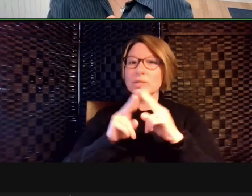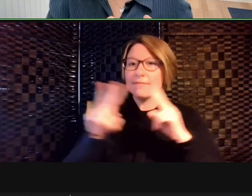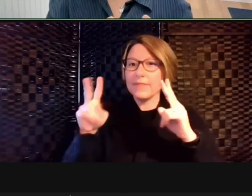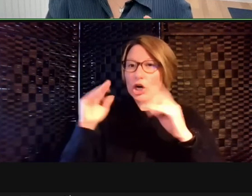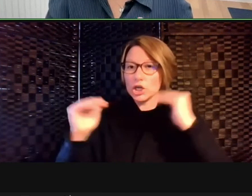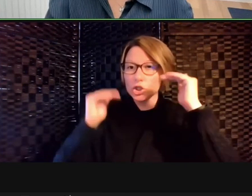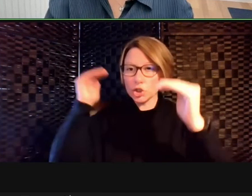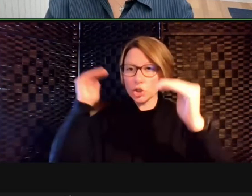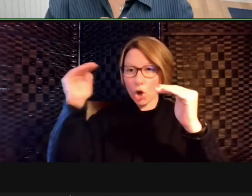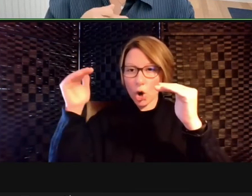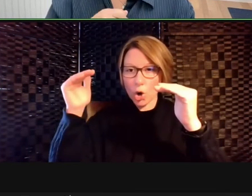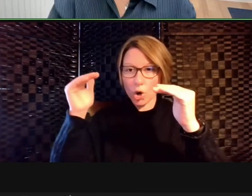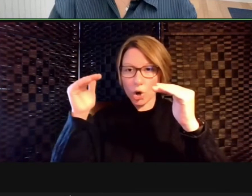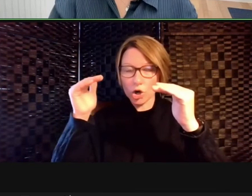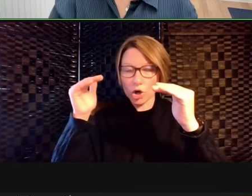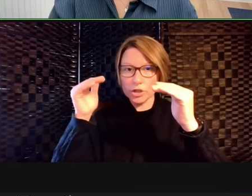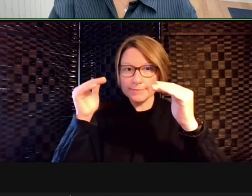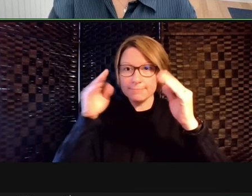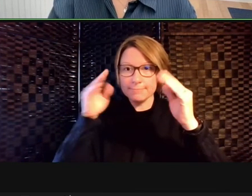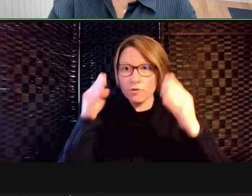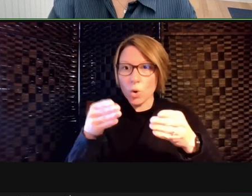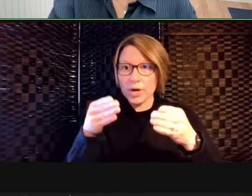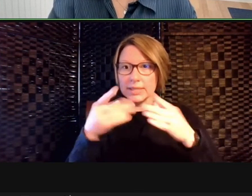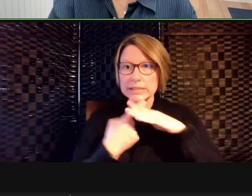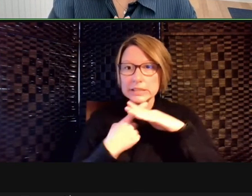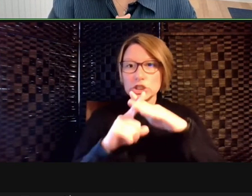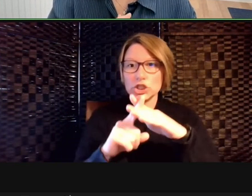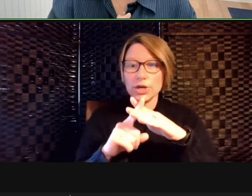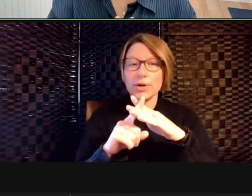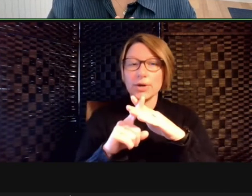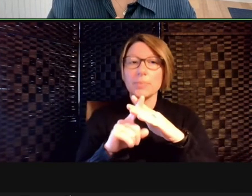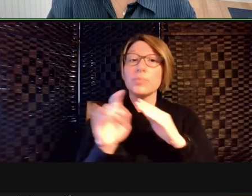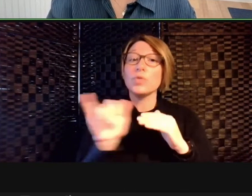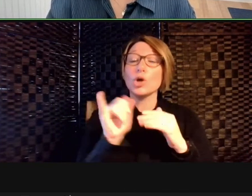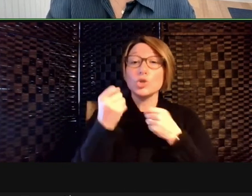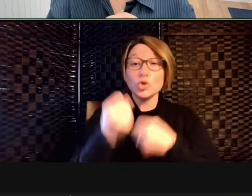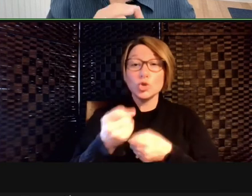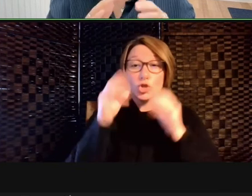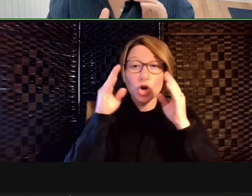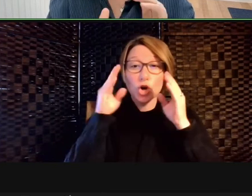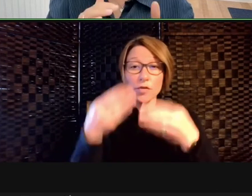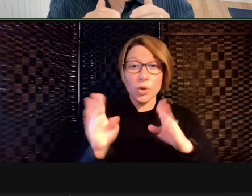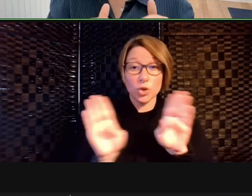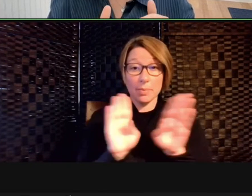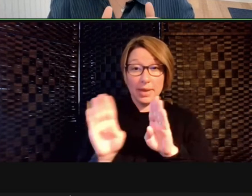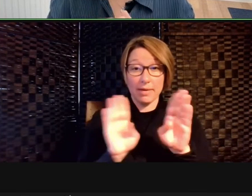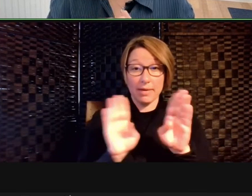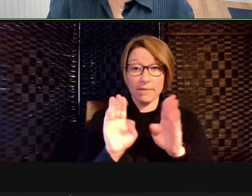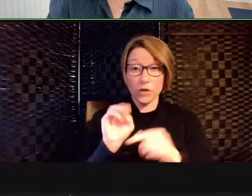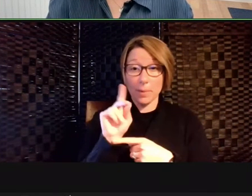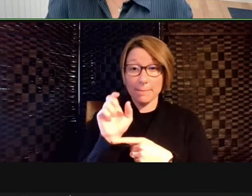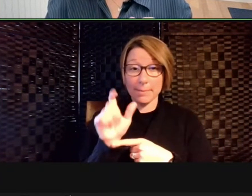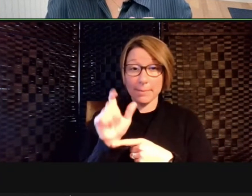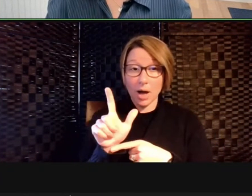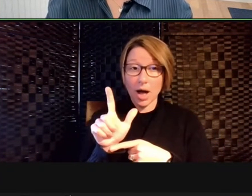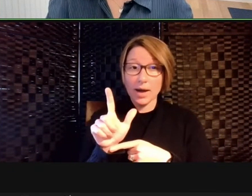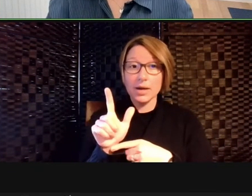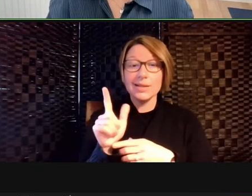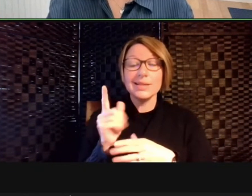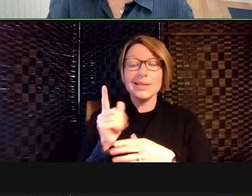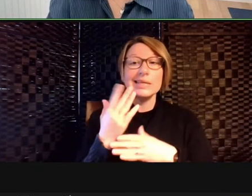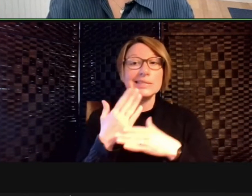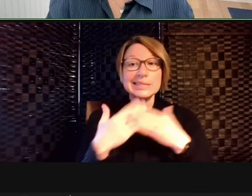initiated. There's a strong focus on behavioral model. There is some inflexibility with some of them, not